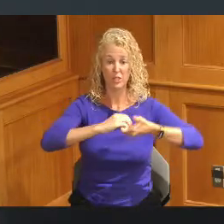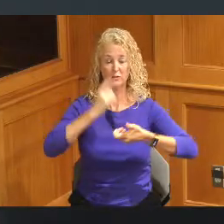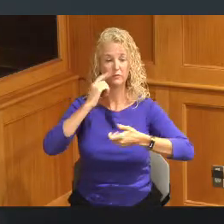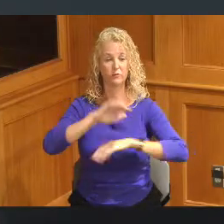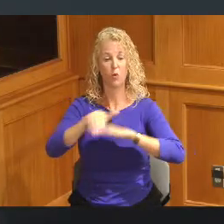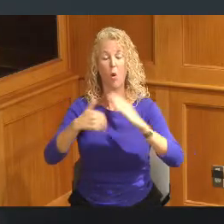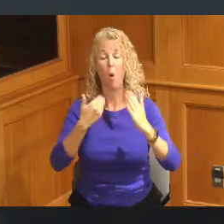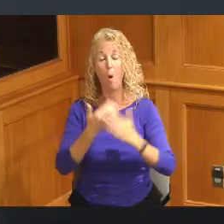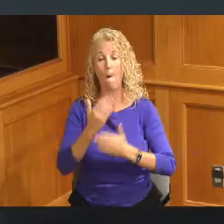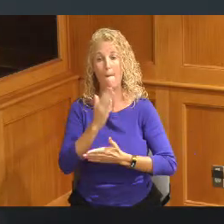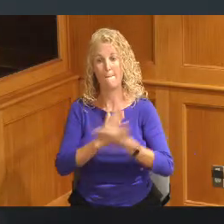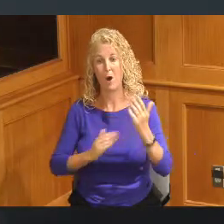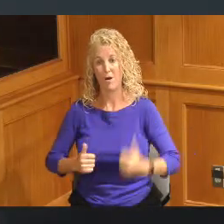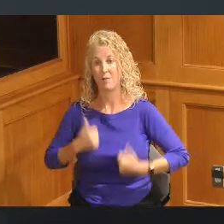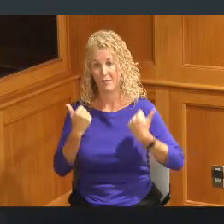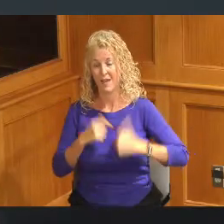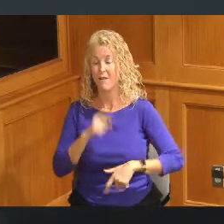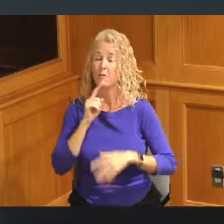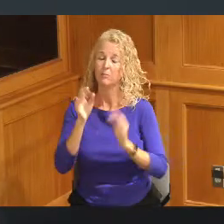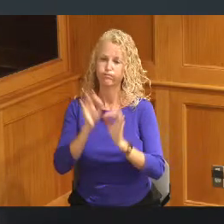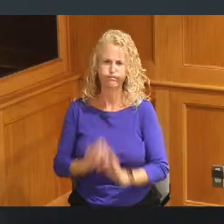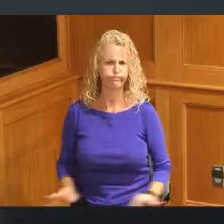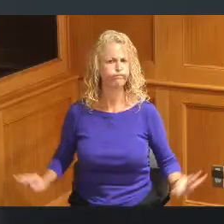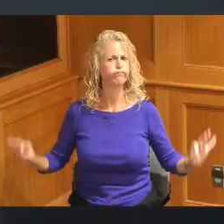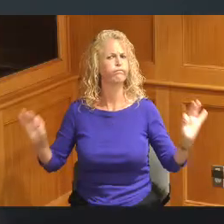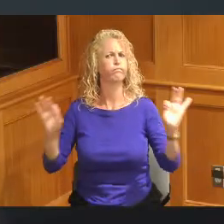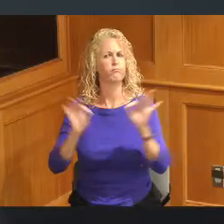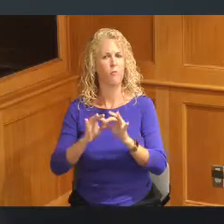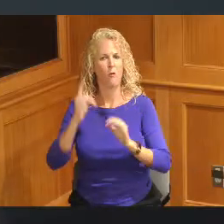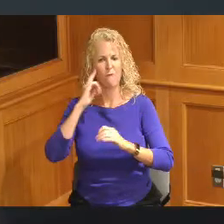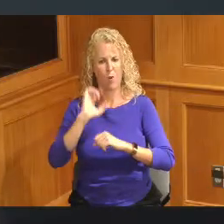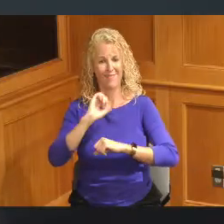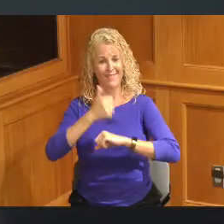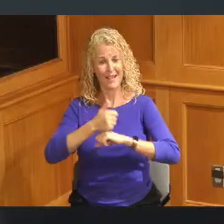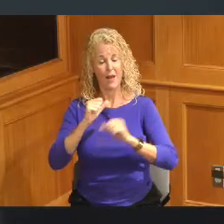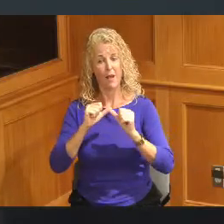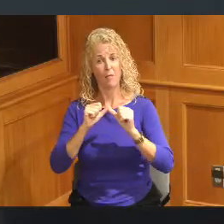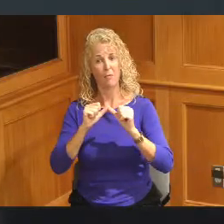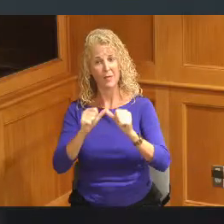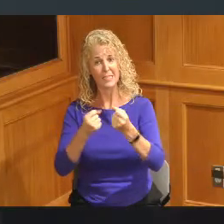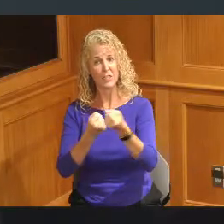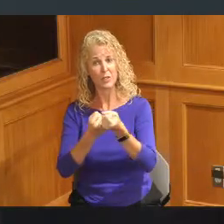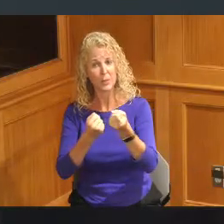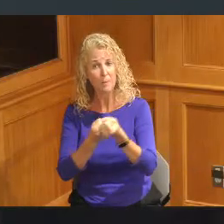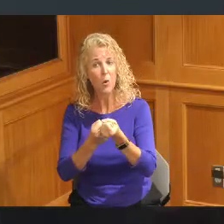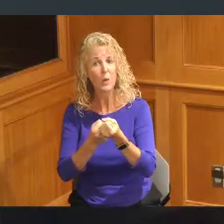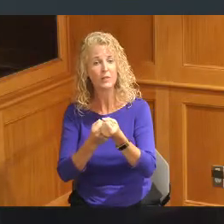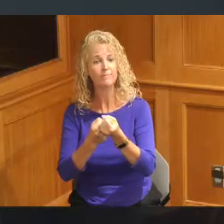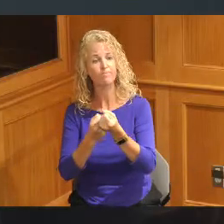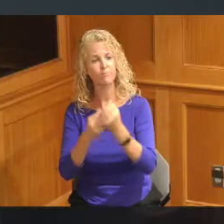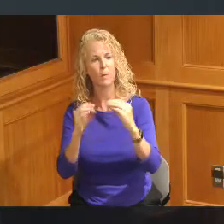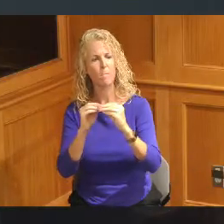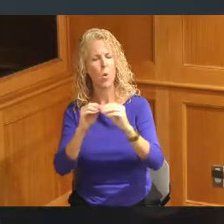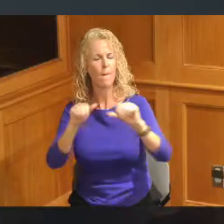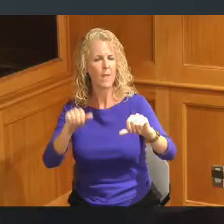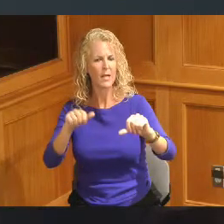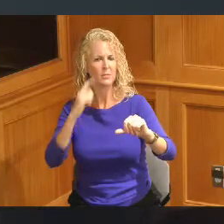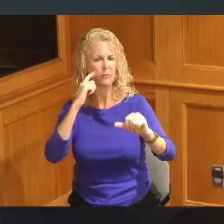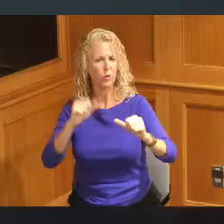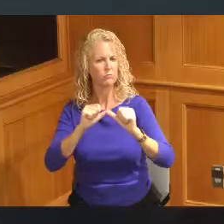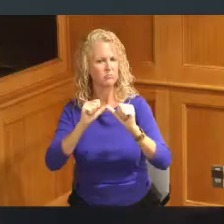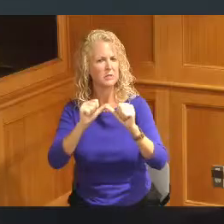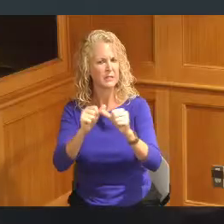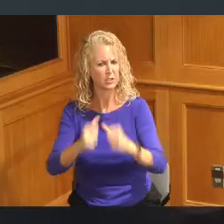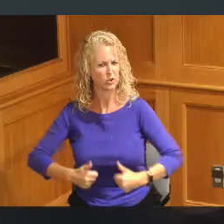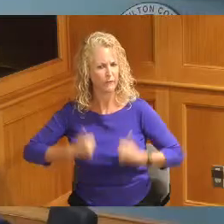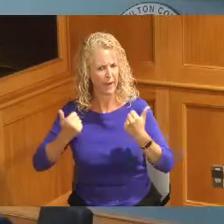all sectors play a crucial role in building and sustaining a more disaster-resistant and resilient community.